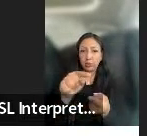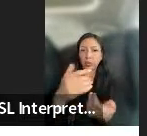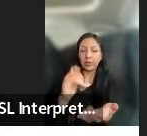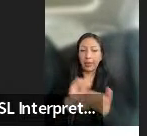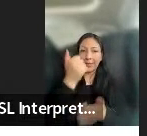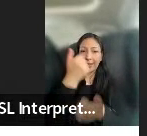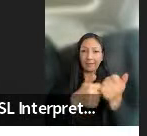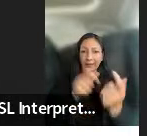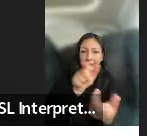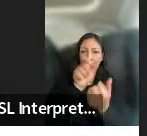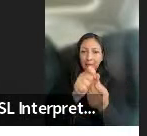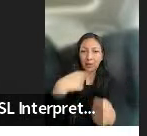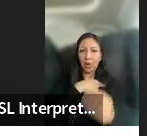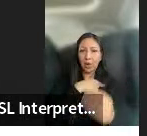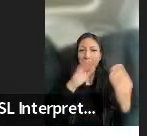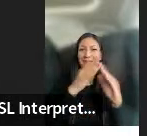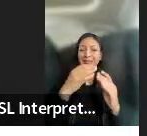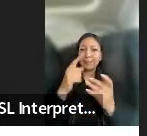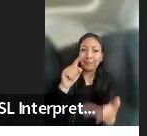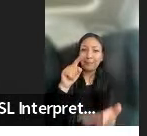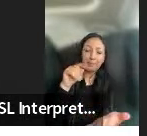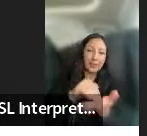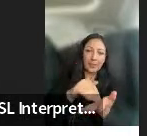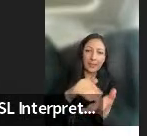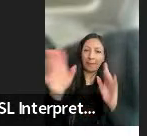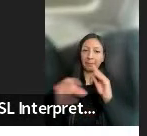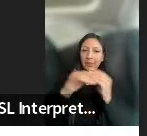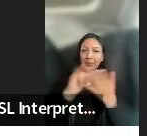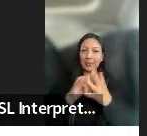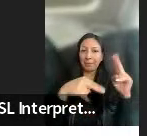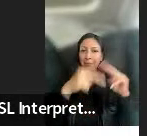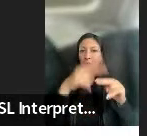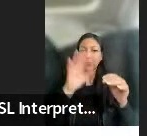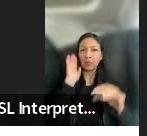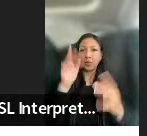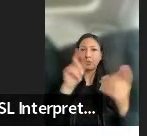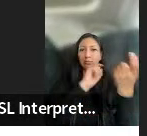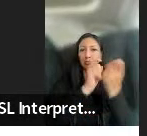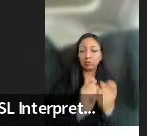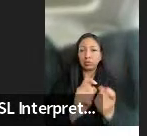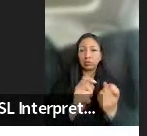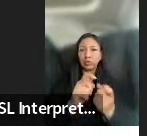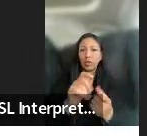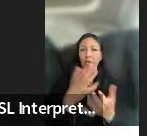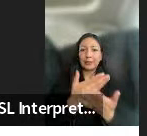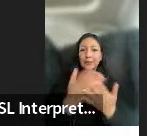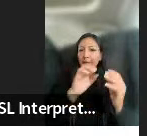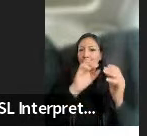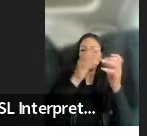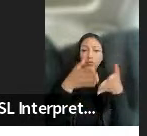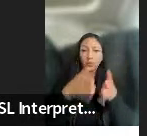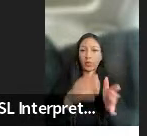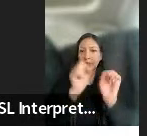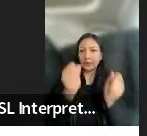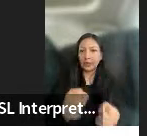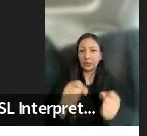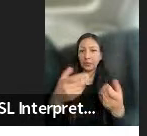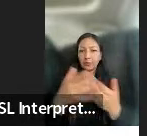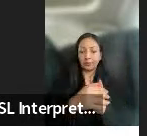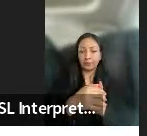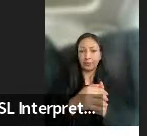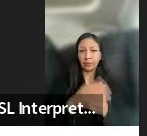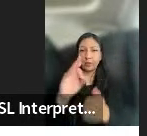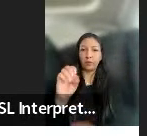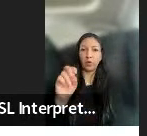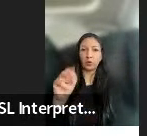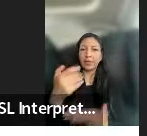single one of our city's million-plus existing buildings will need to be retrofit in some way, shape, or form. What that might look